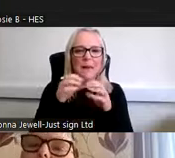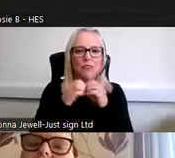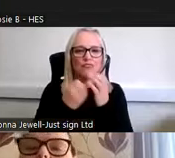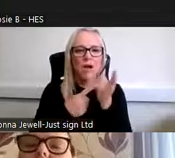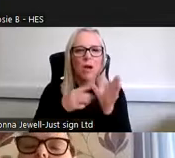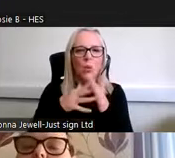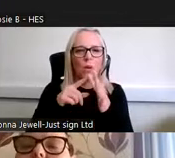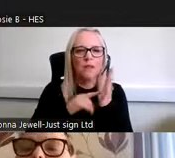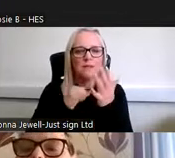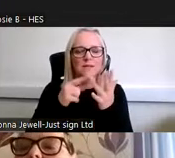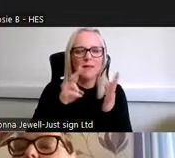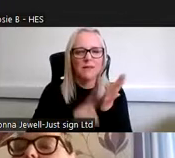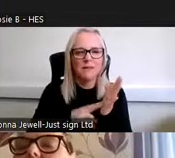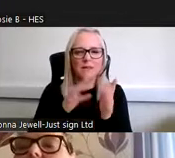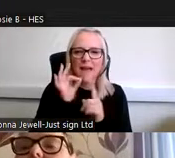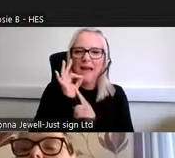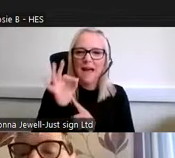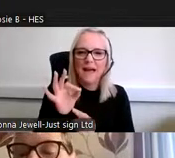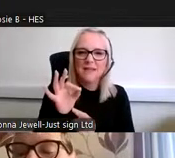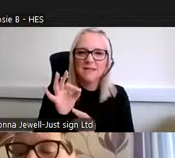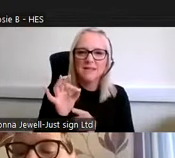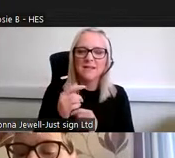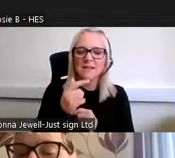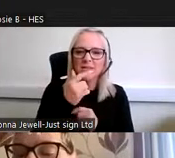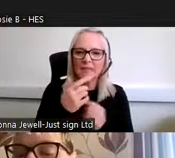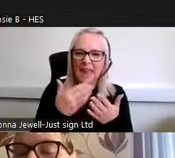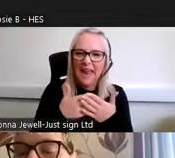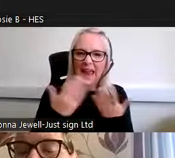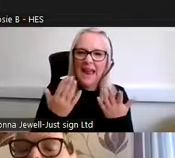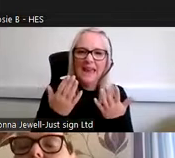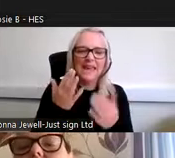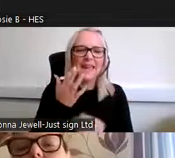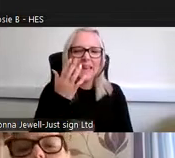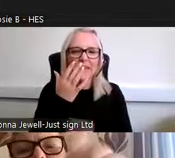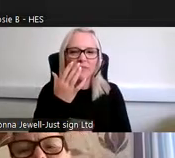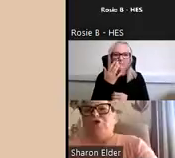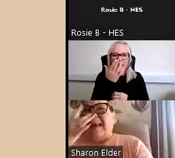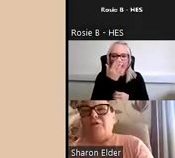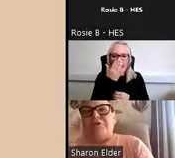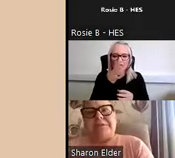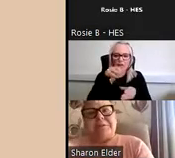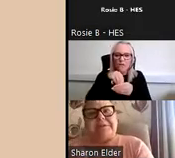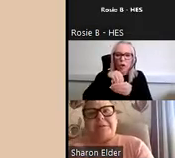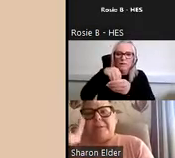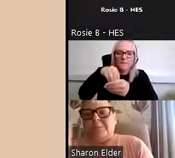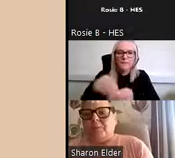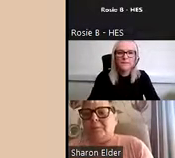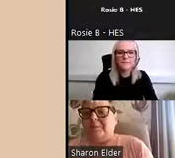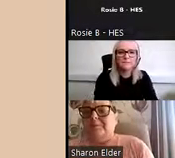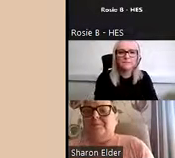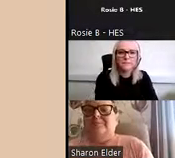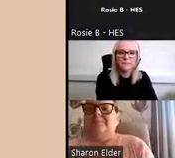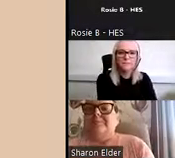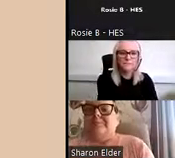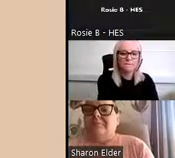joining us today. Hi, Debbie. And she was asking, is there a range of ages that participate in the programmes? Yeah, so